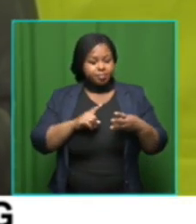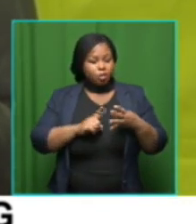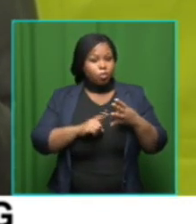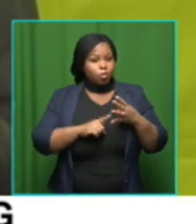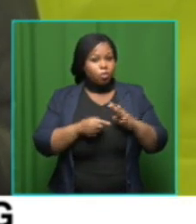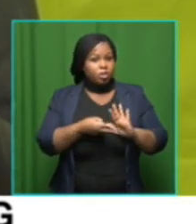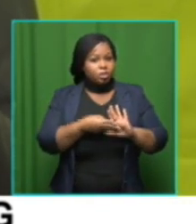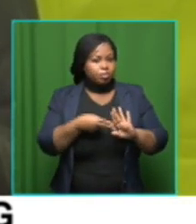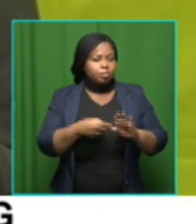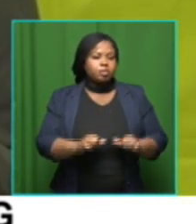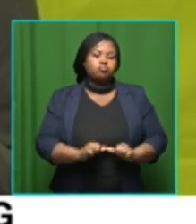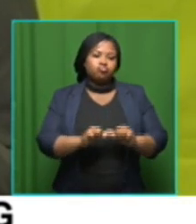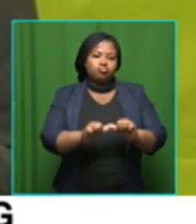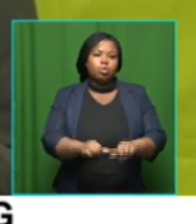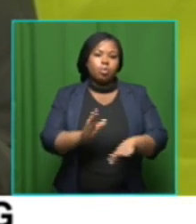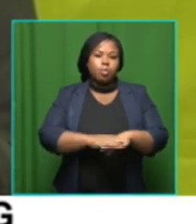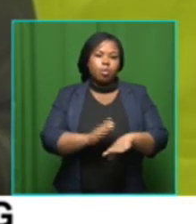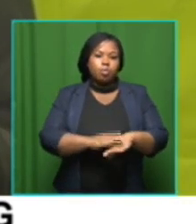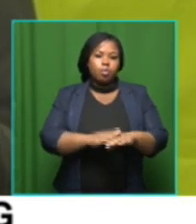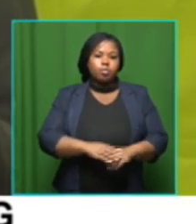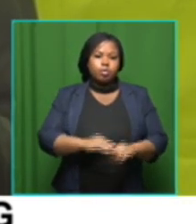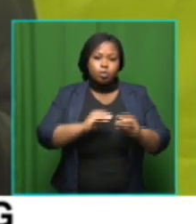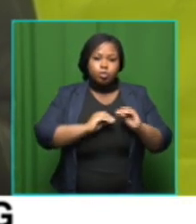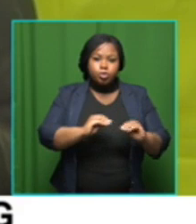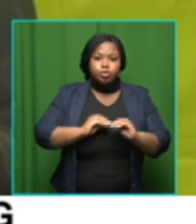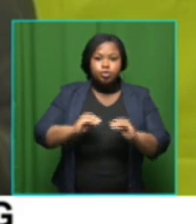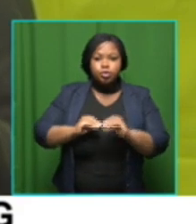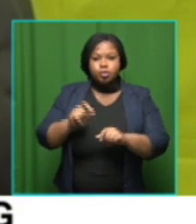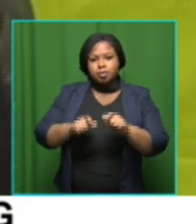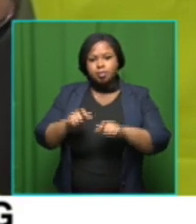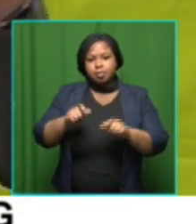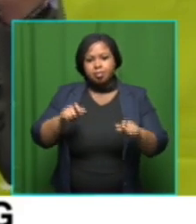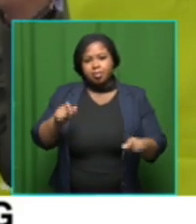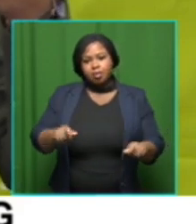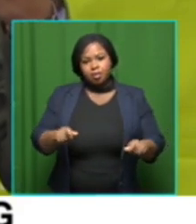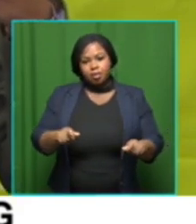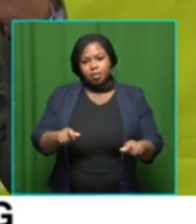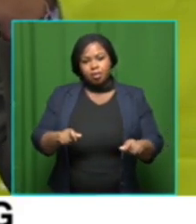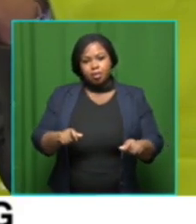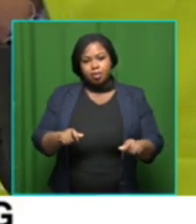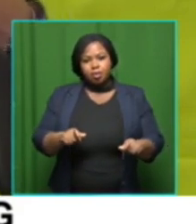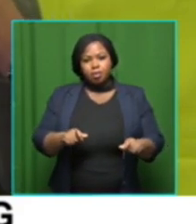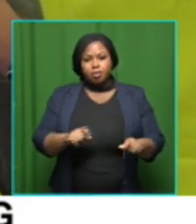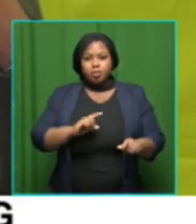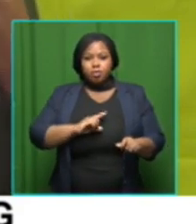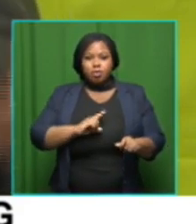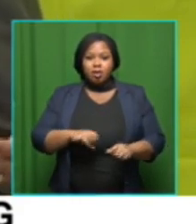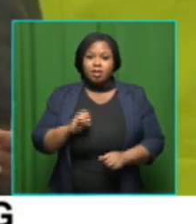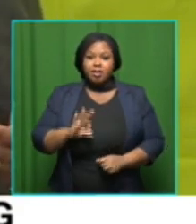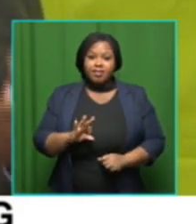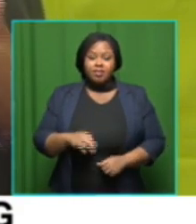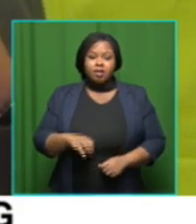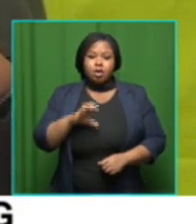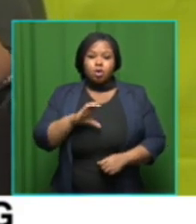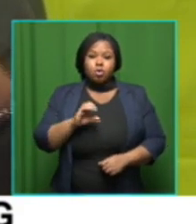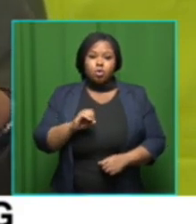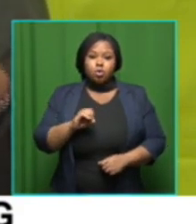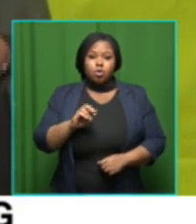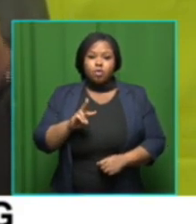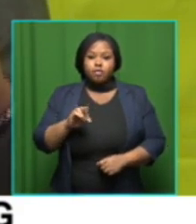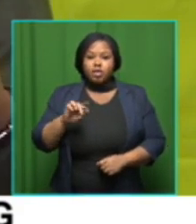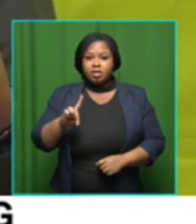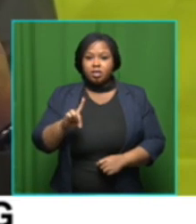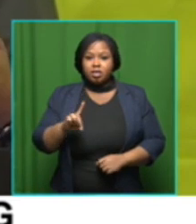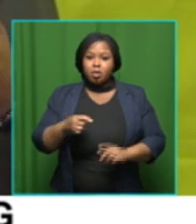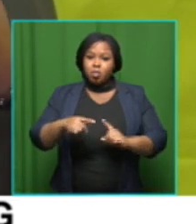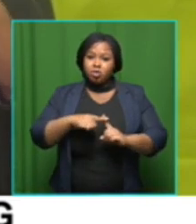we continue educating our public that ultimately when you are found to be COVID positive doesn't equals